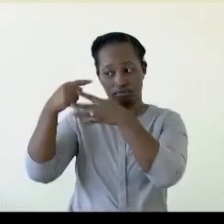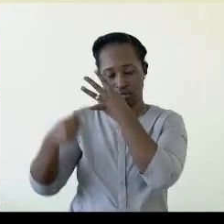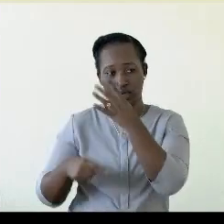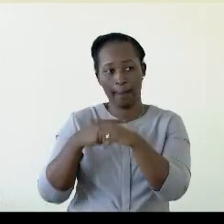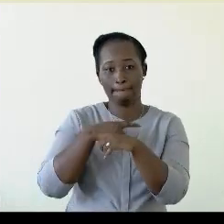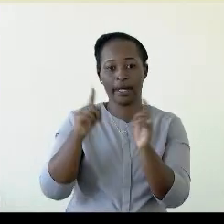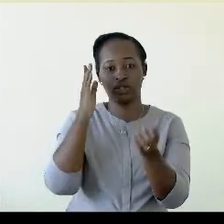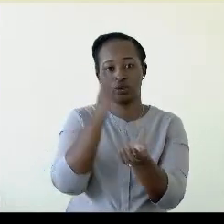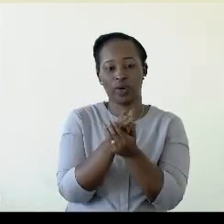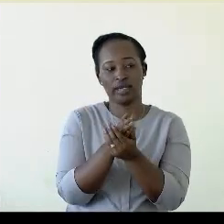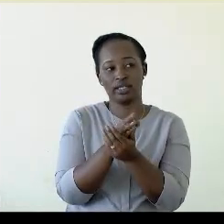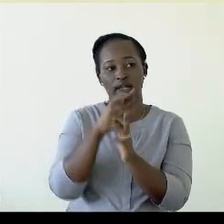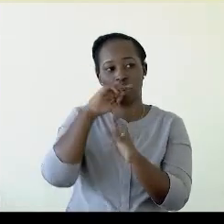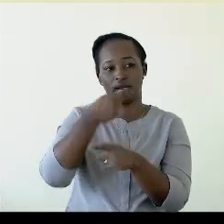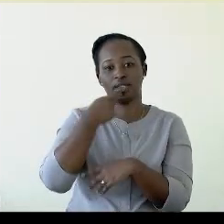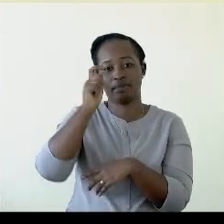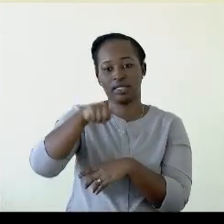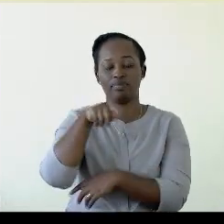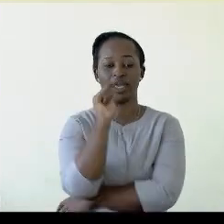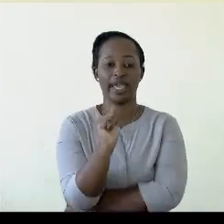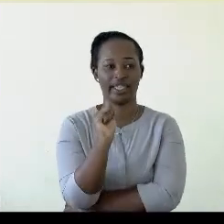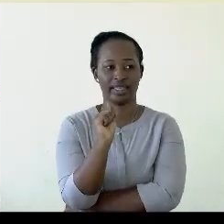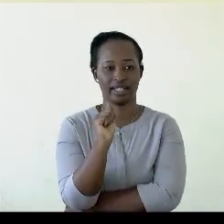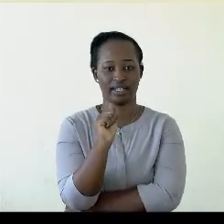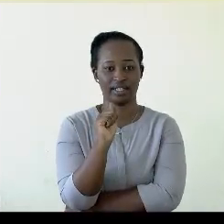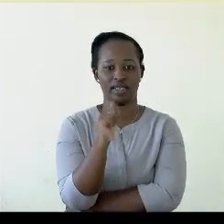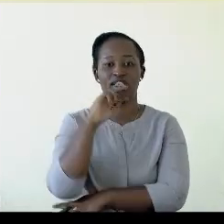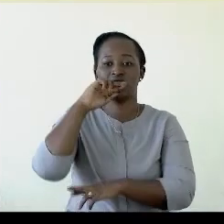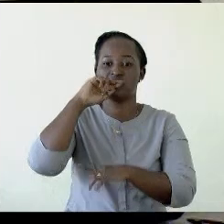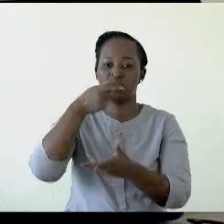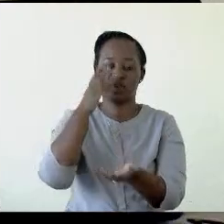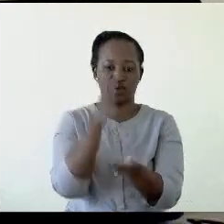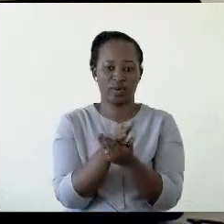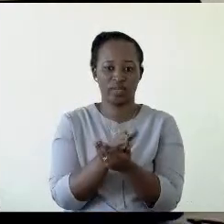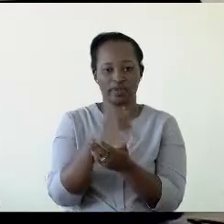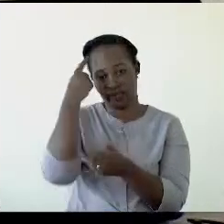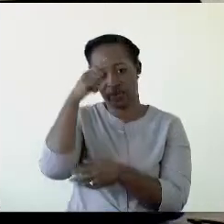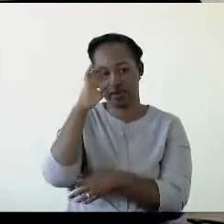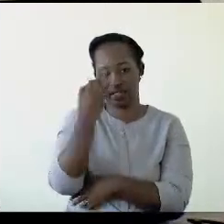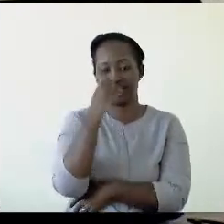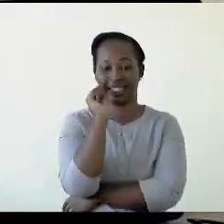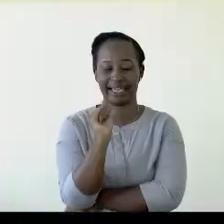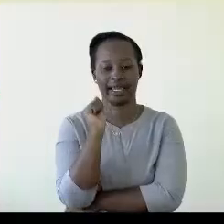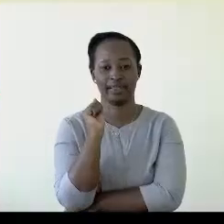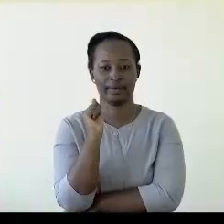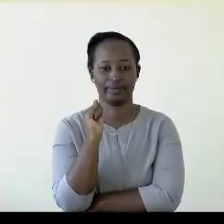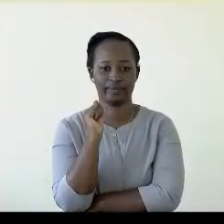the right answer here must be A. So the right answer for 3 is A.